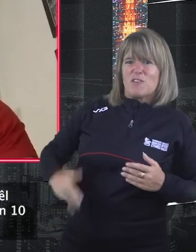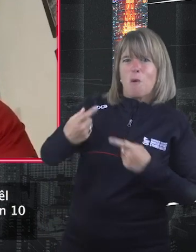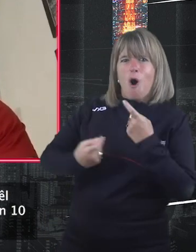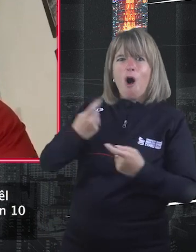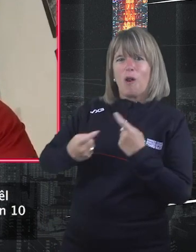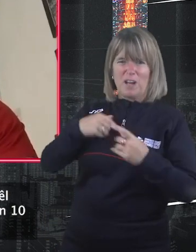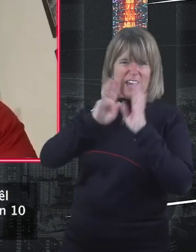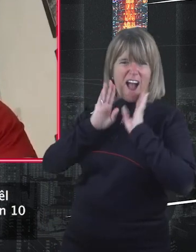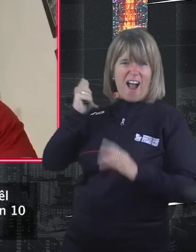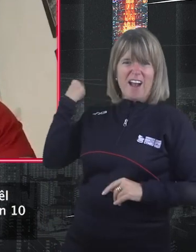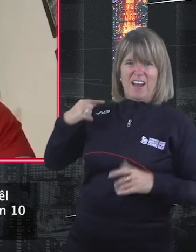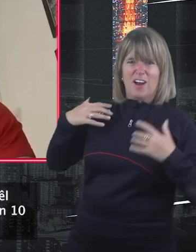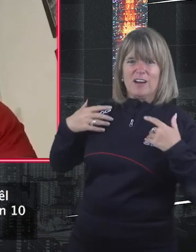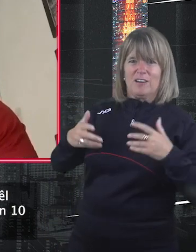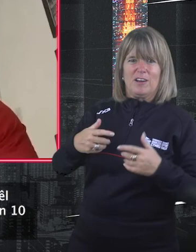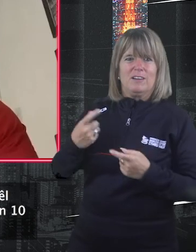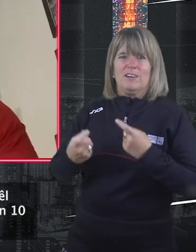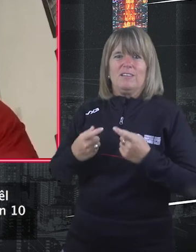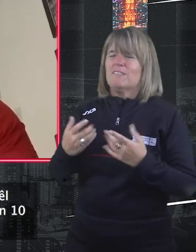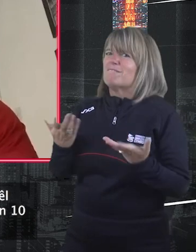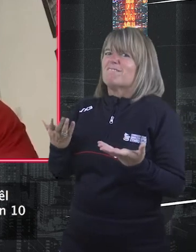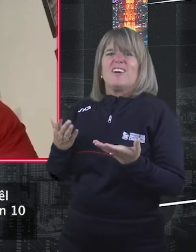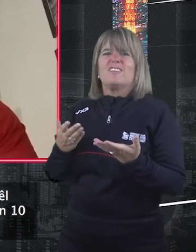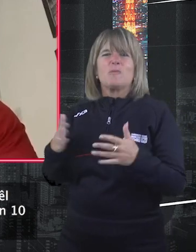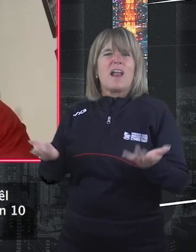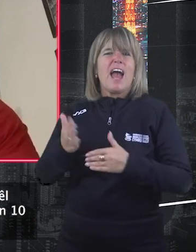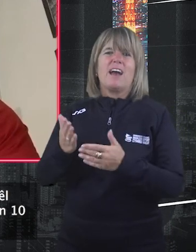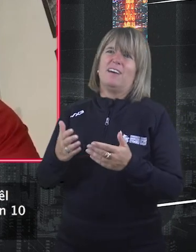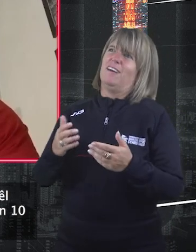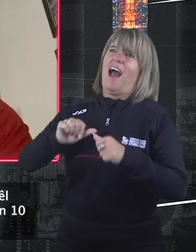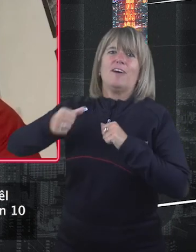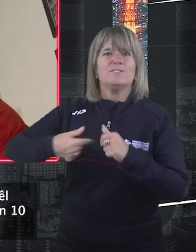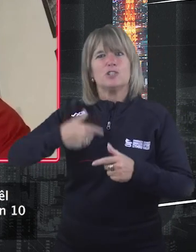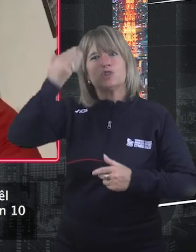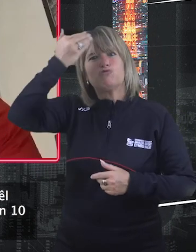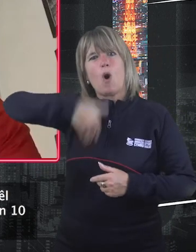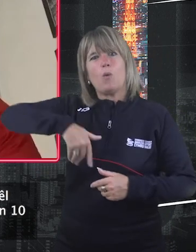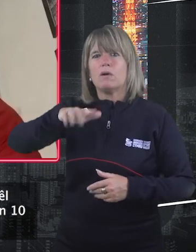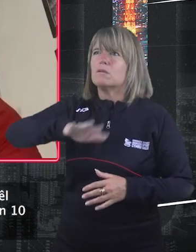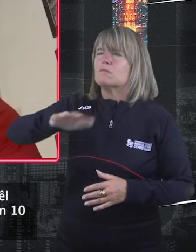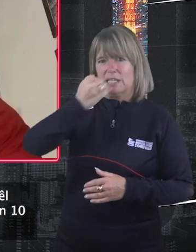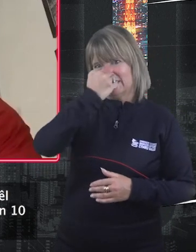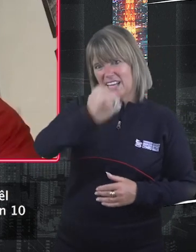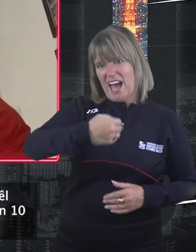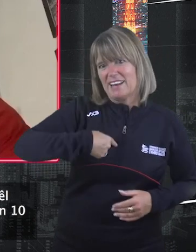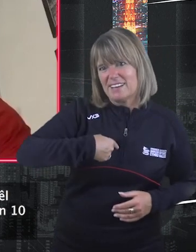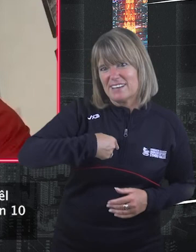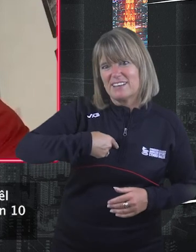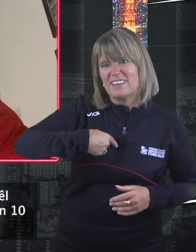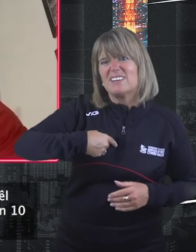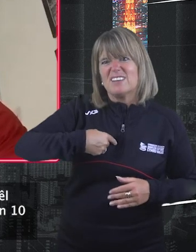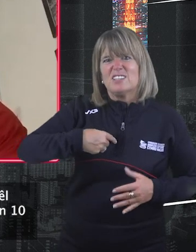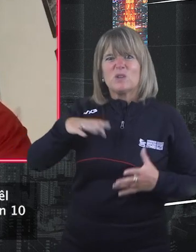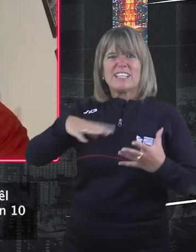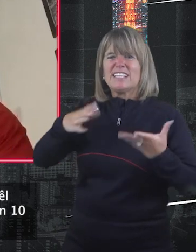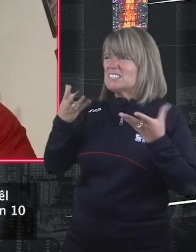when I was young. But obviously, I couldn't play it anymore after I suffered the stroke when I was 10,